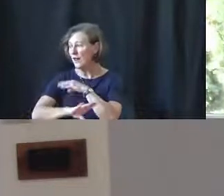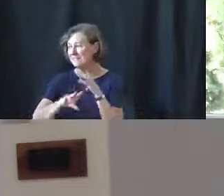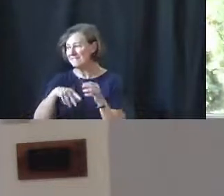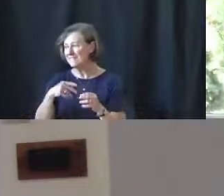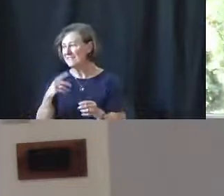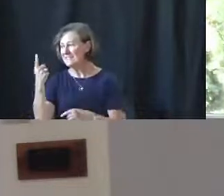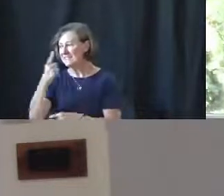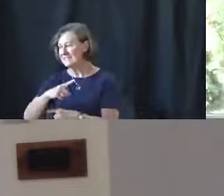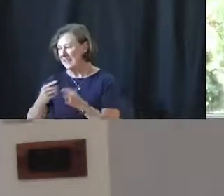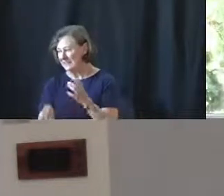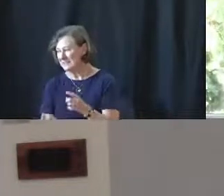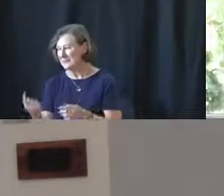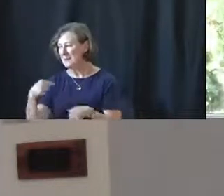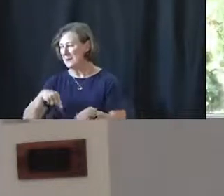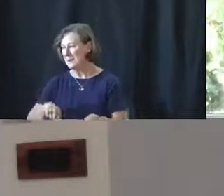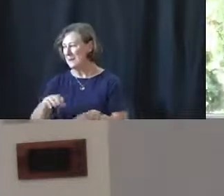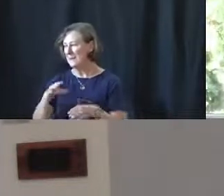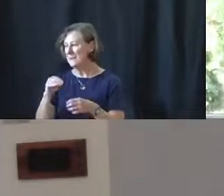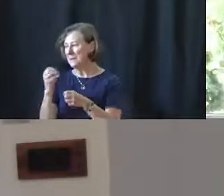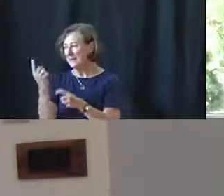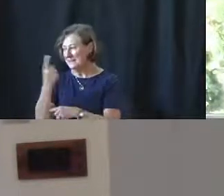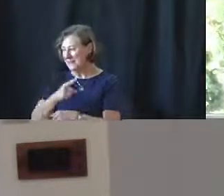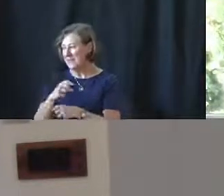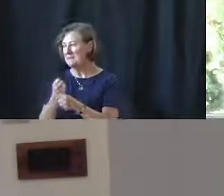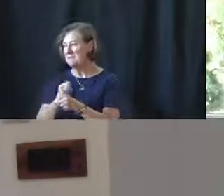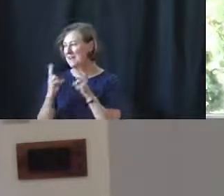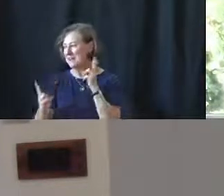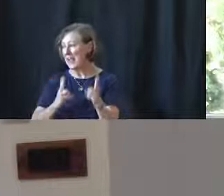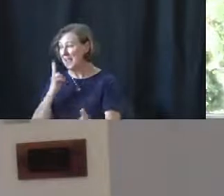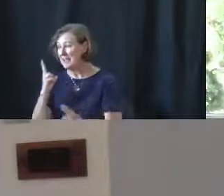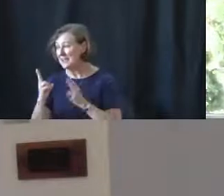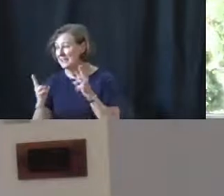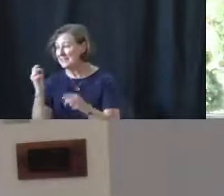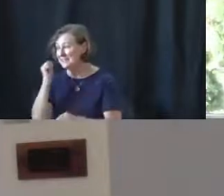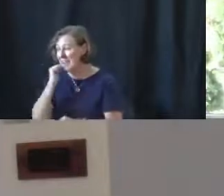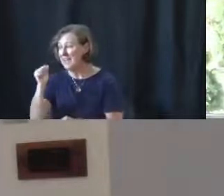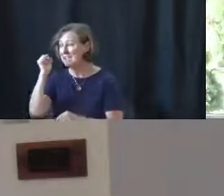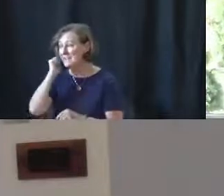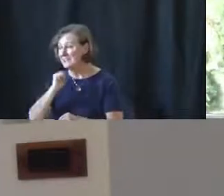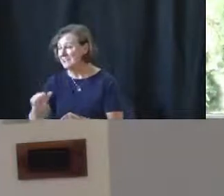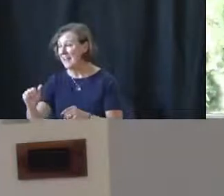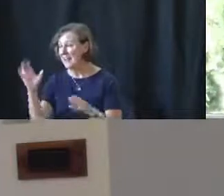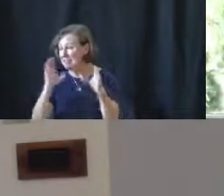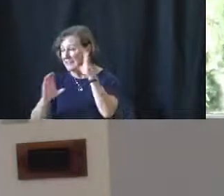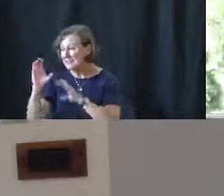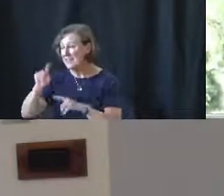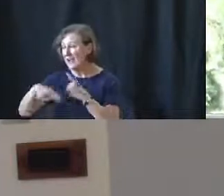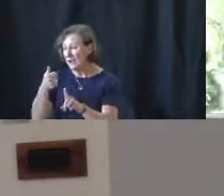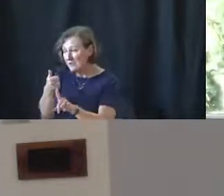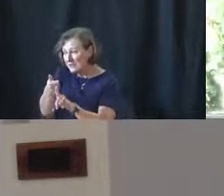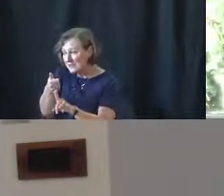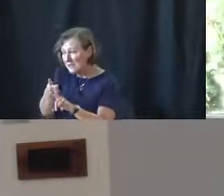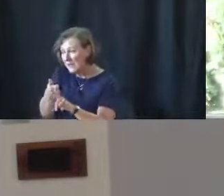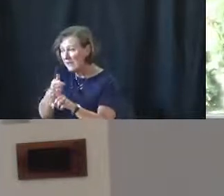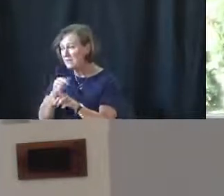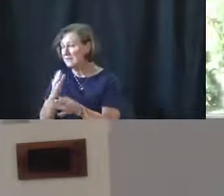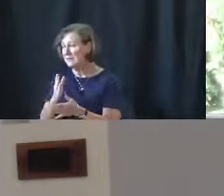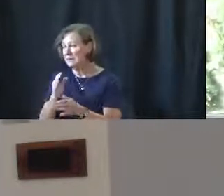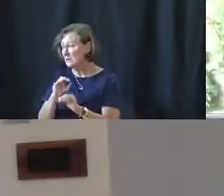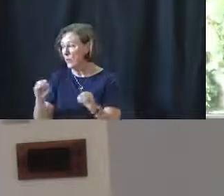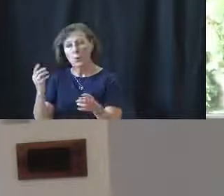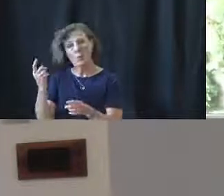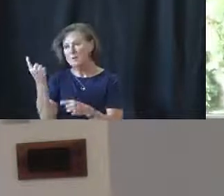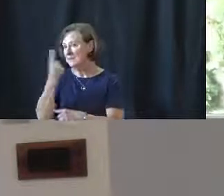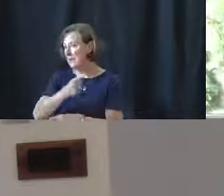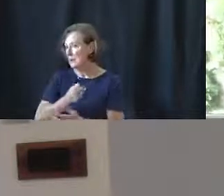days for making haste. Days for seeking out yourself, but no days you can